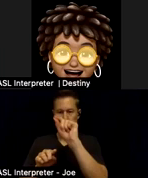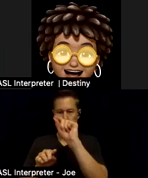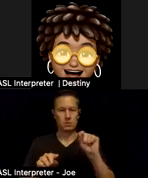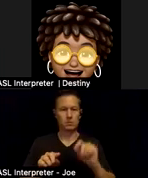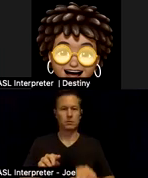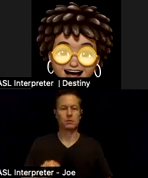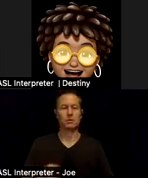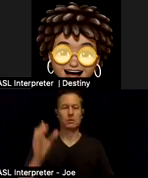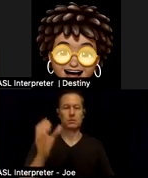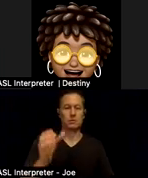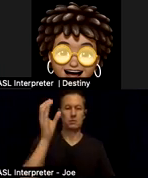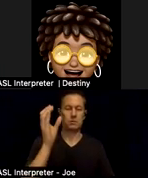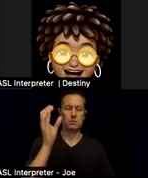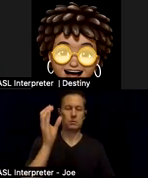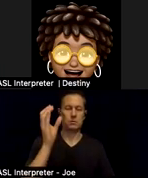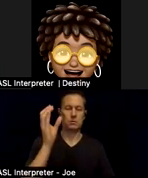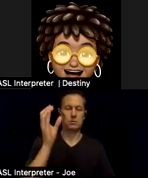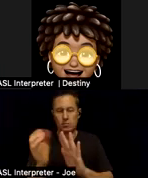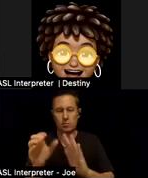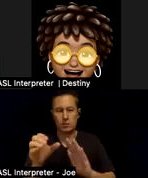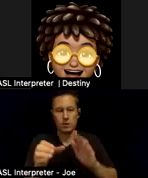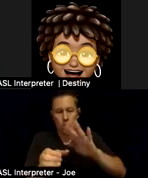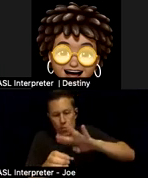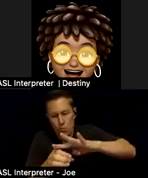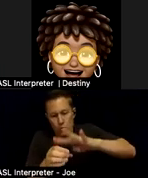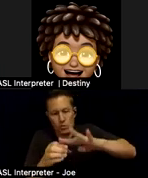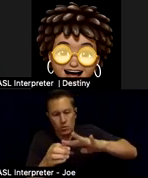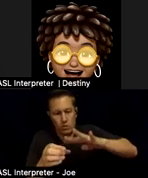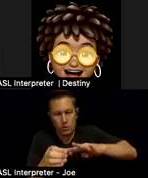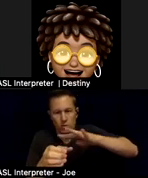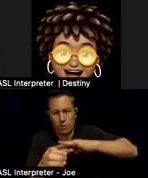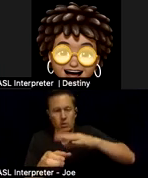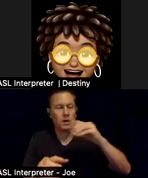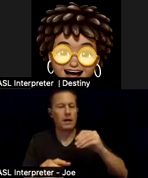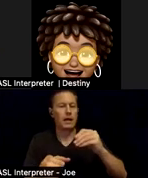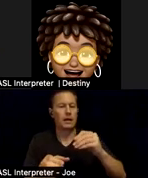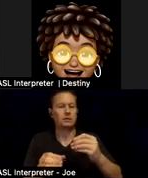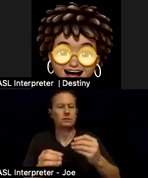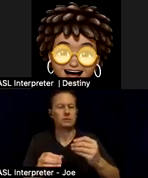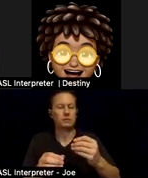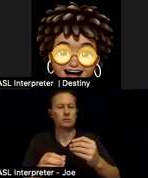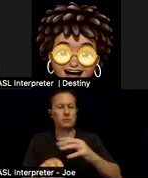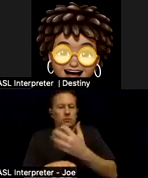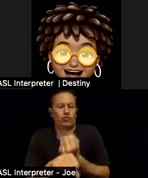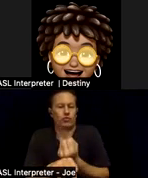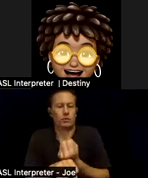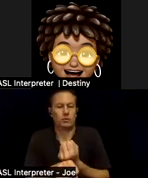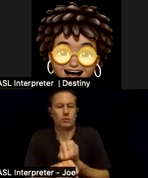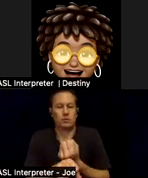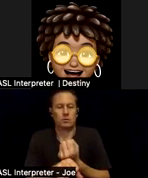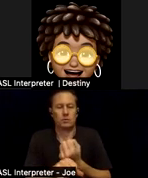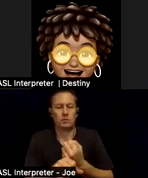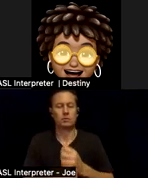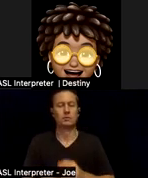take it, push down at the base, and secure. Twist a little bit to form that strong bond. And now if